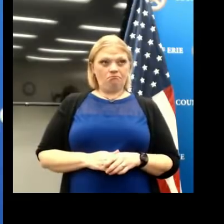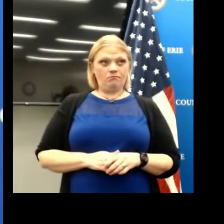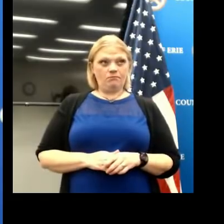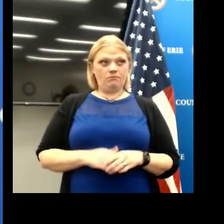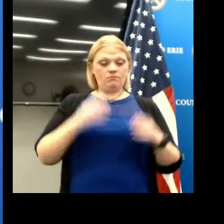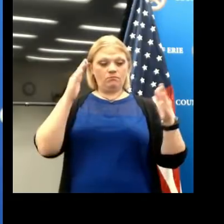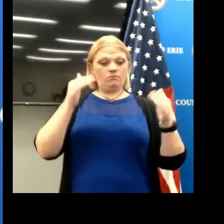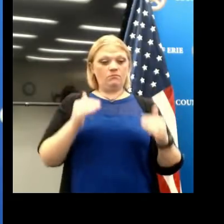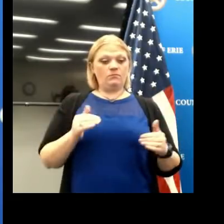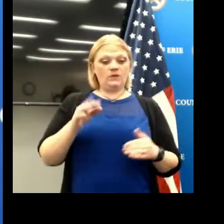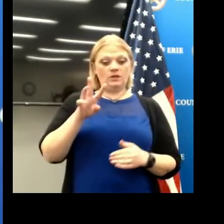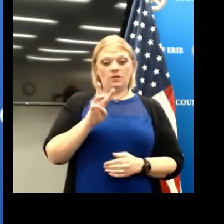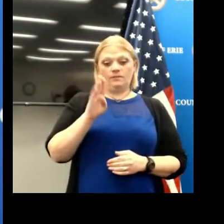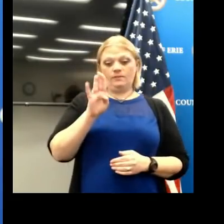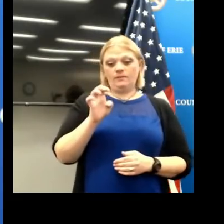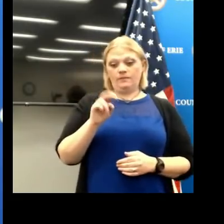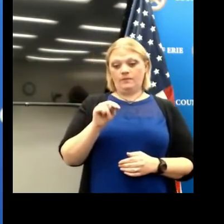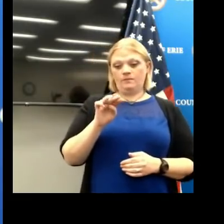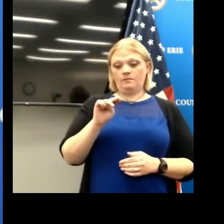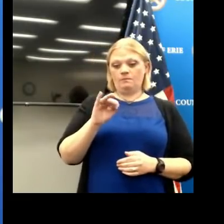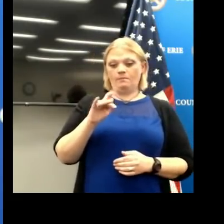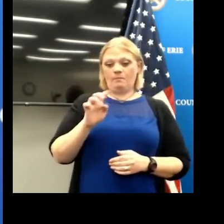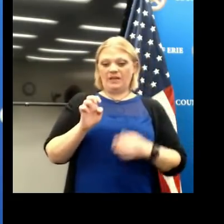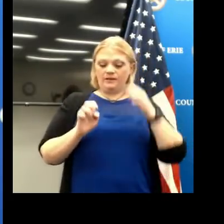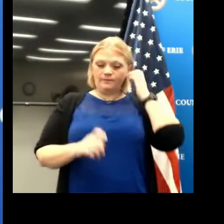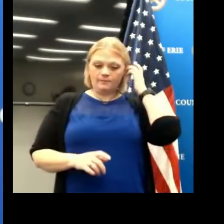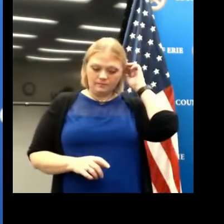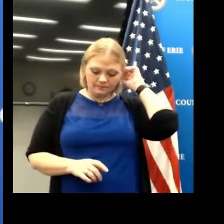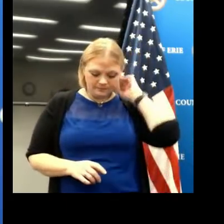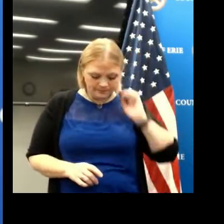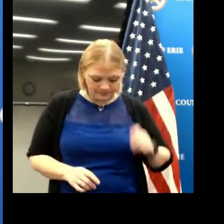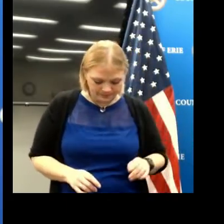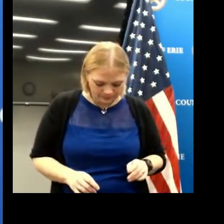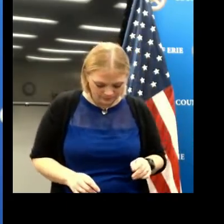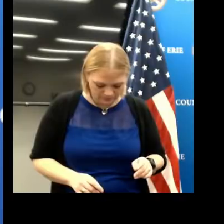If not, we'll move on to WBEN, Mike Baggerman.